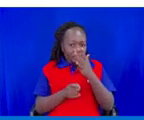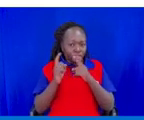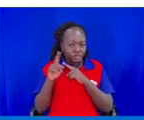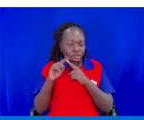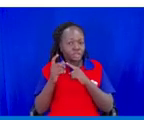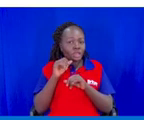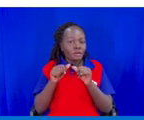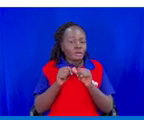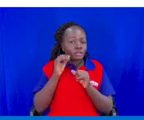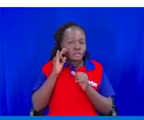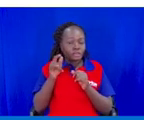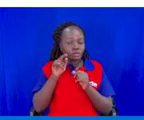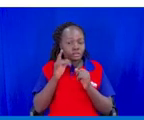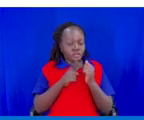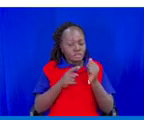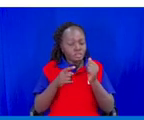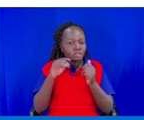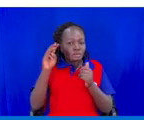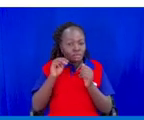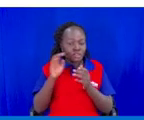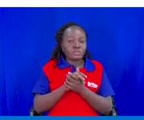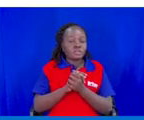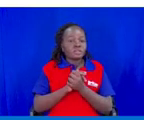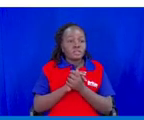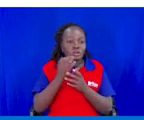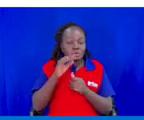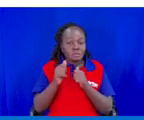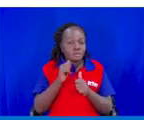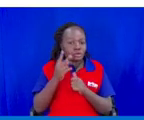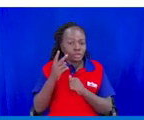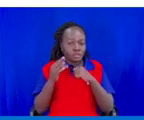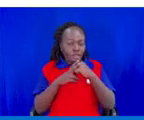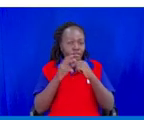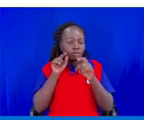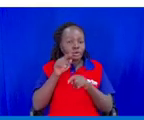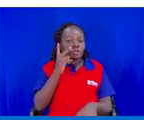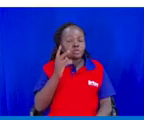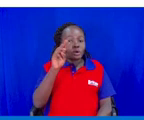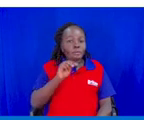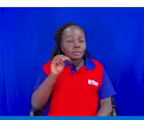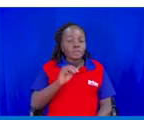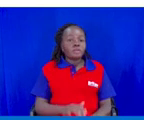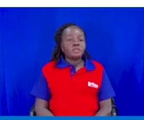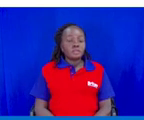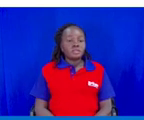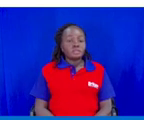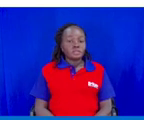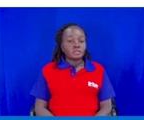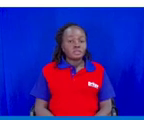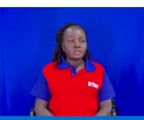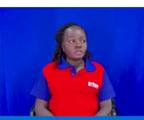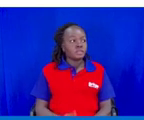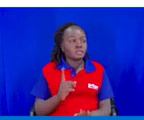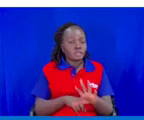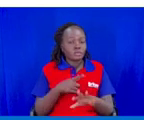3.6 million, giving us a loss after tax of about 27.2 million. When we look at the statement